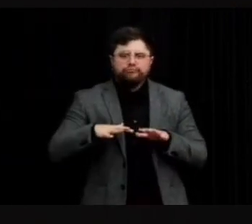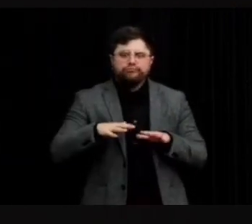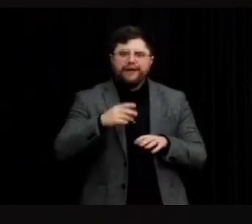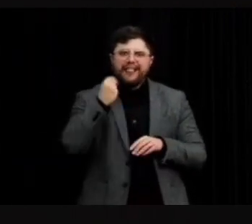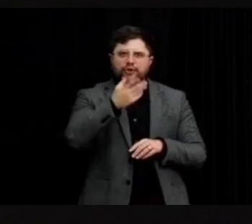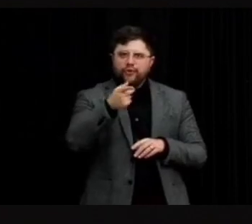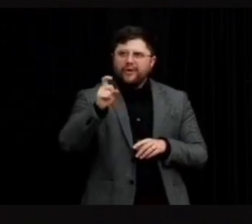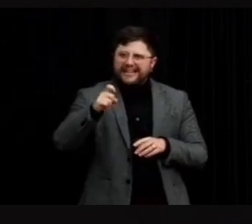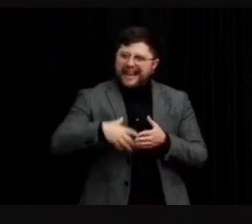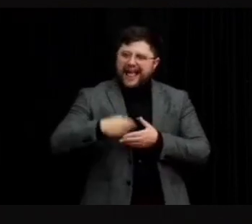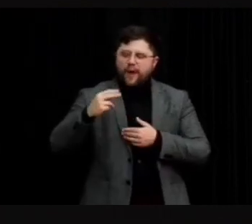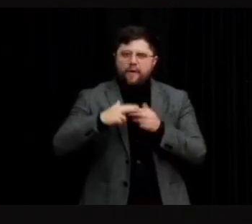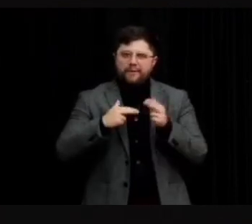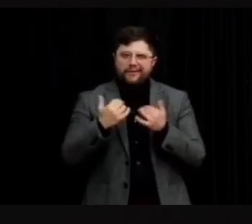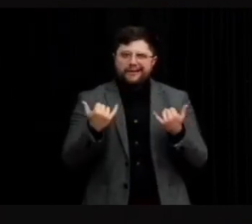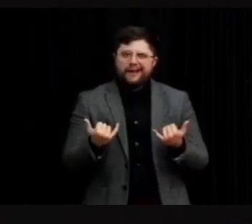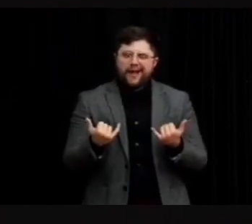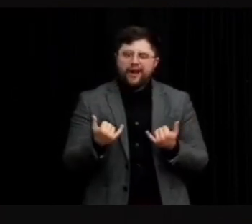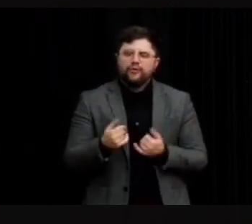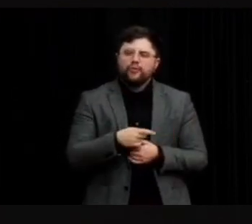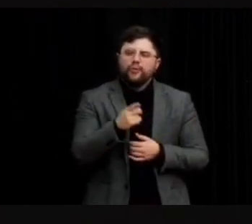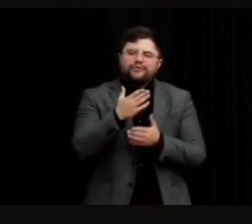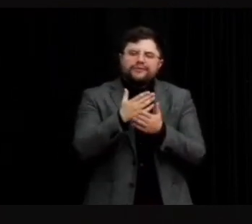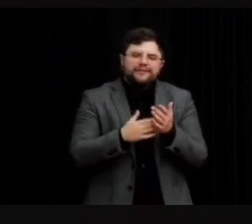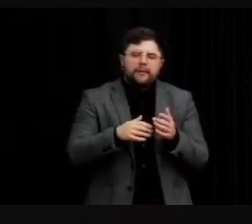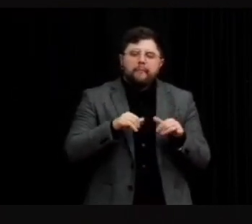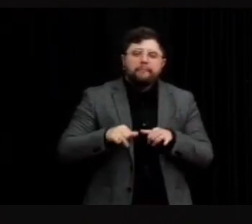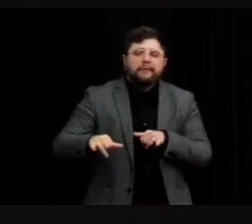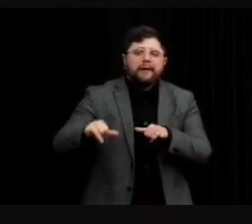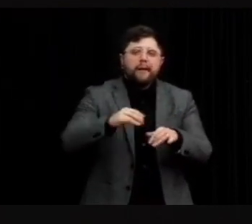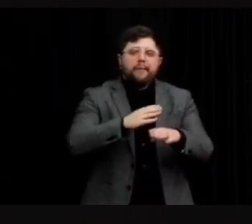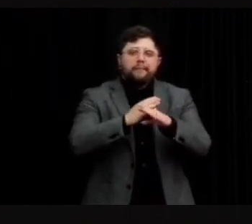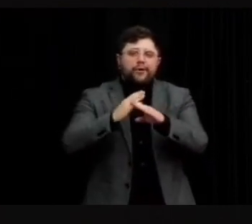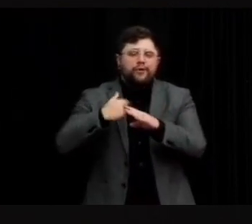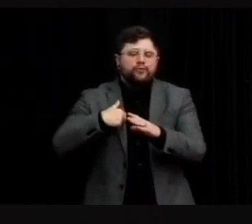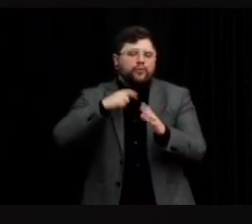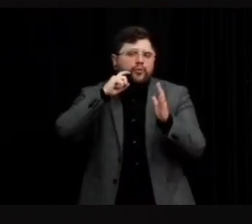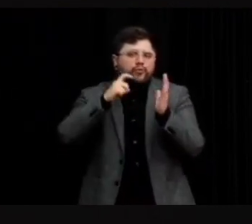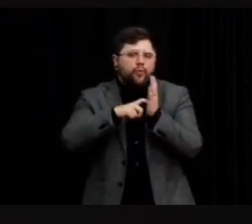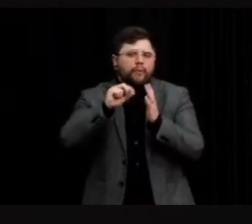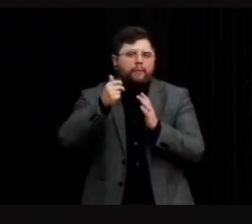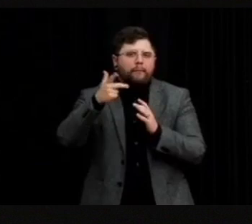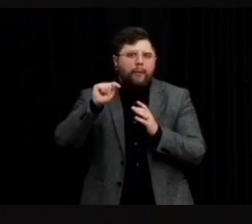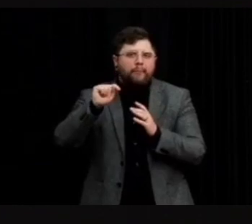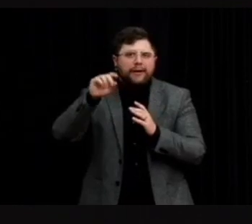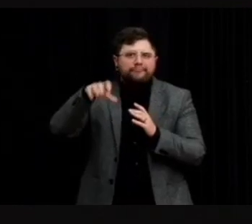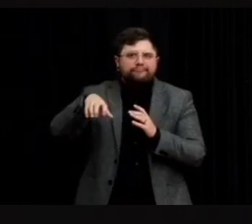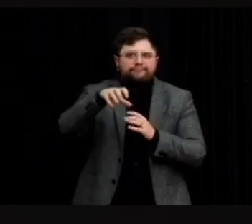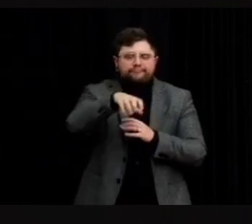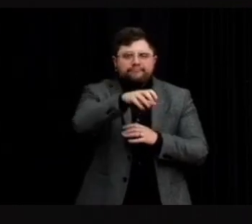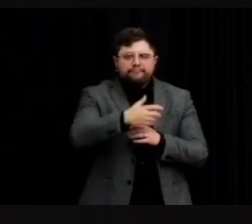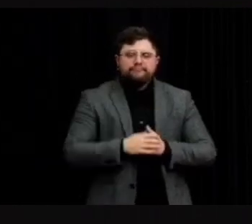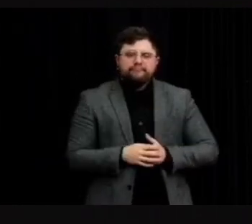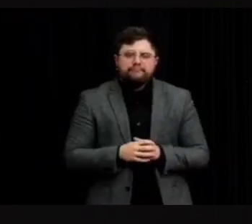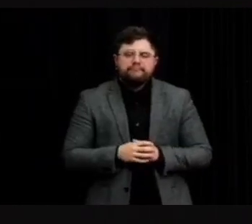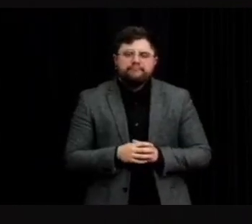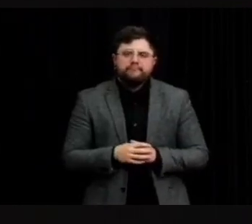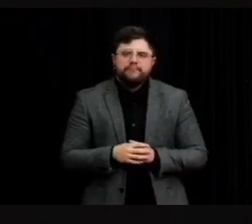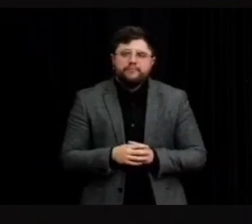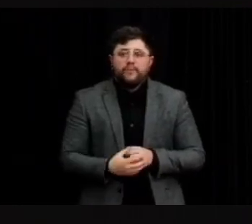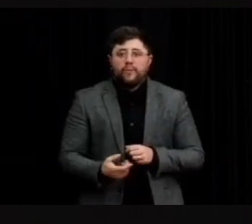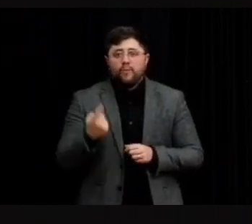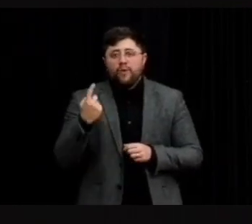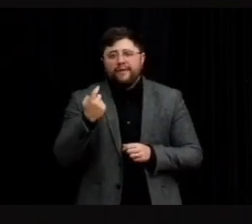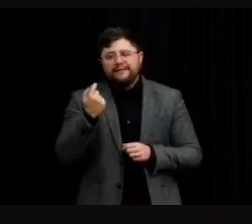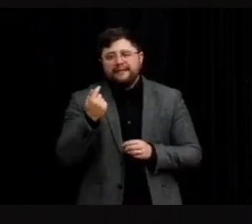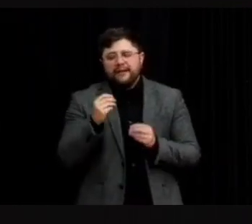couple of examples of common barriers that we see, especially in apartment complexes. One that's a little bit more difficult